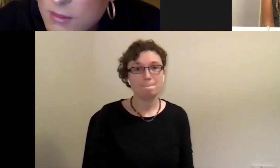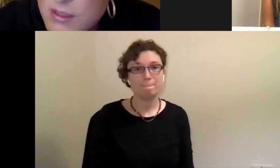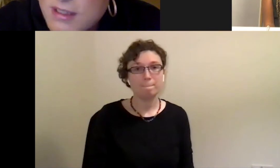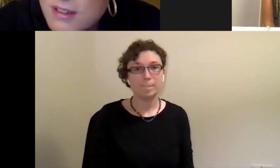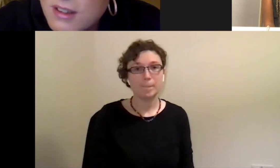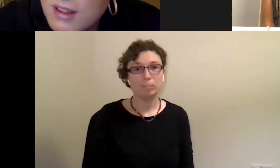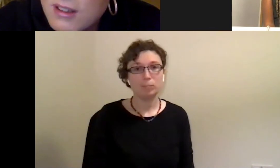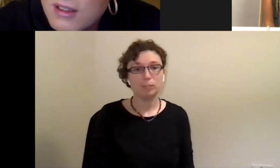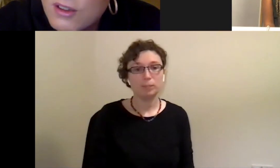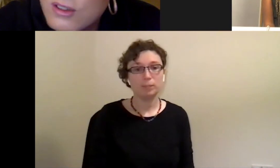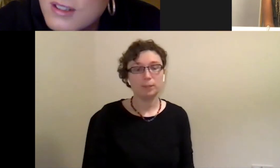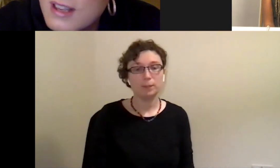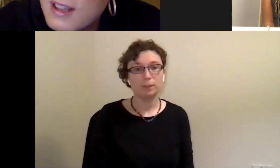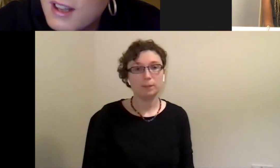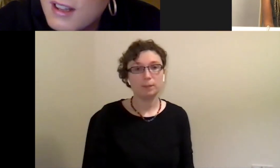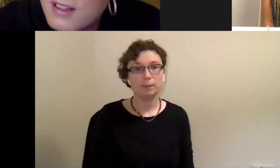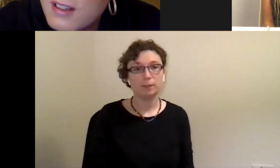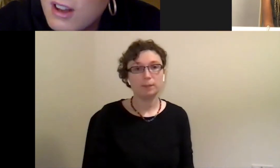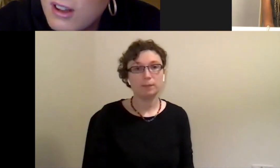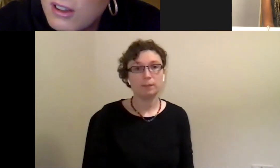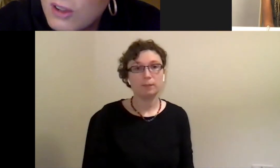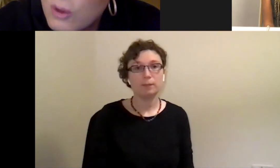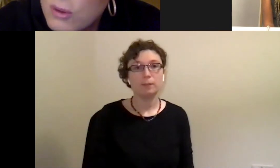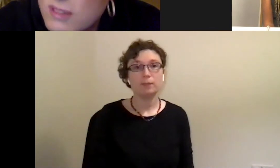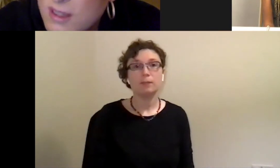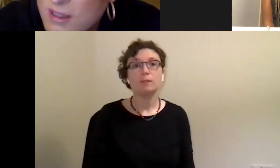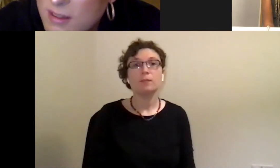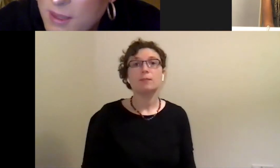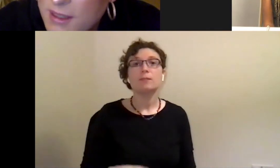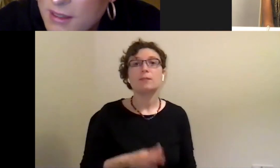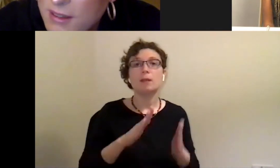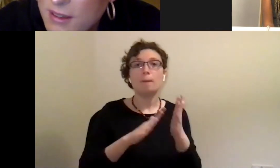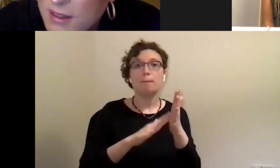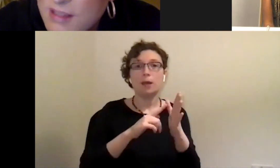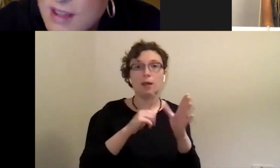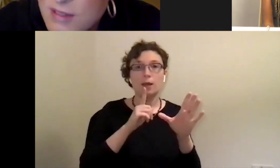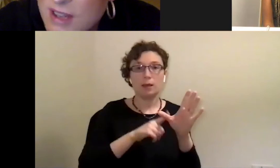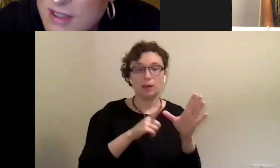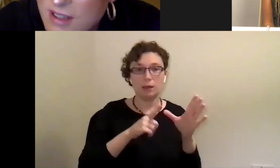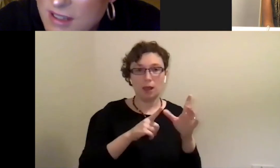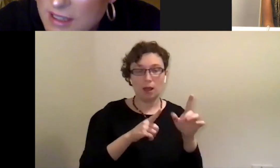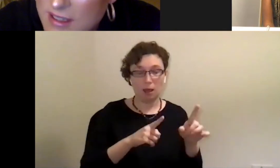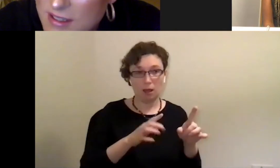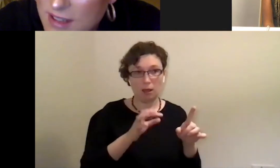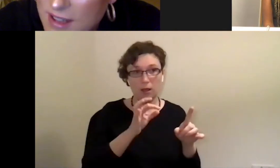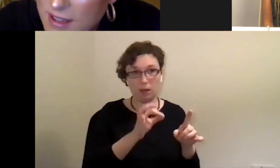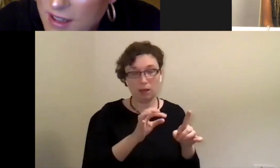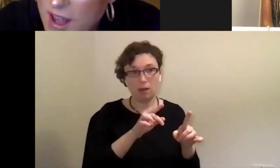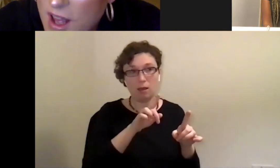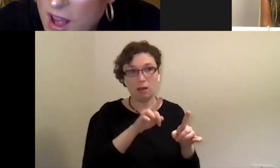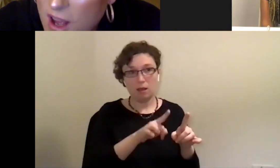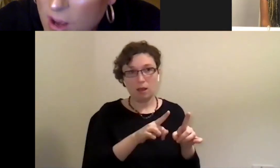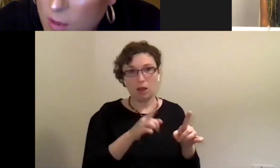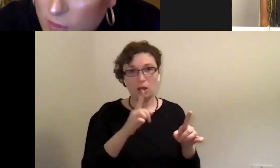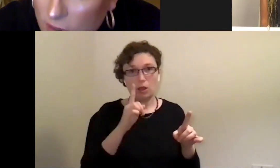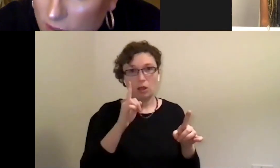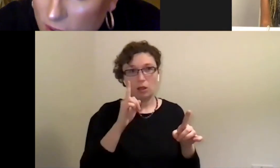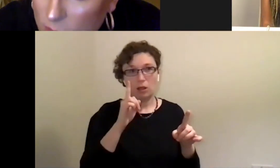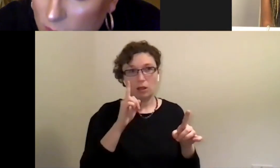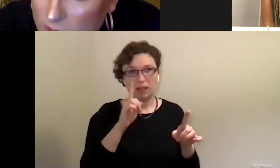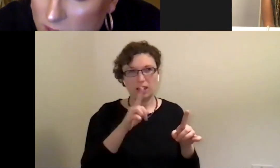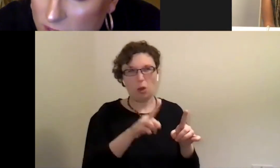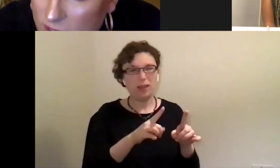Someone said, not seeing colour, denial, or wanted to be accepted. Yes, idealistic. Yeah. Oh, we've got